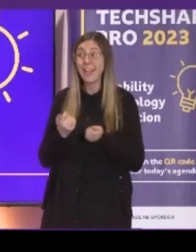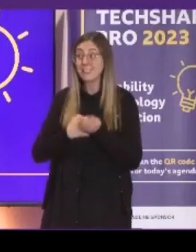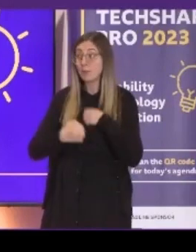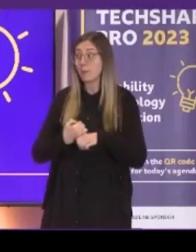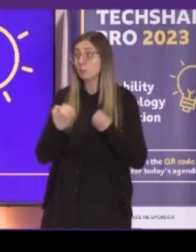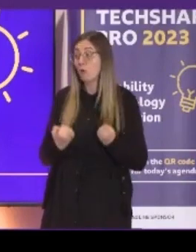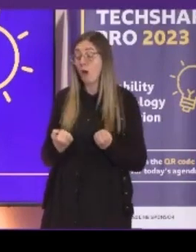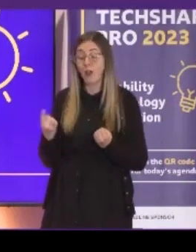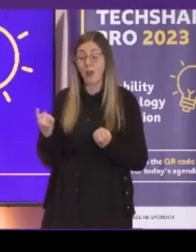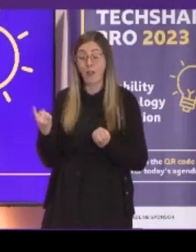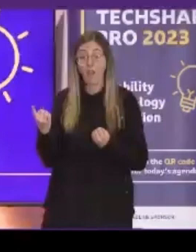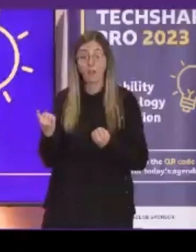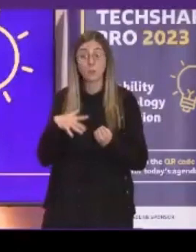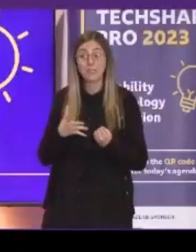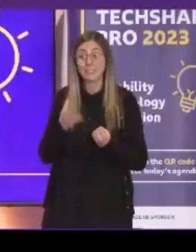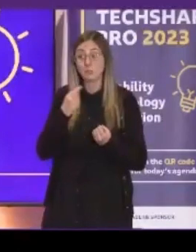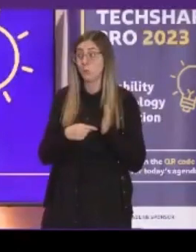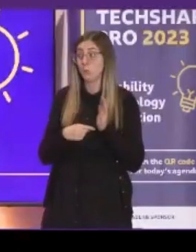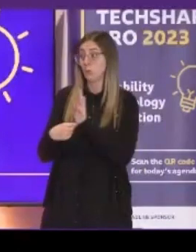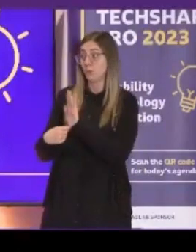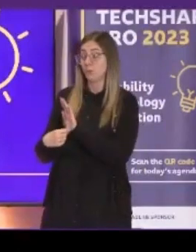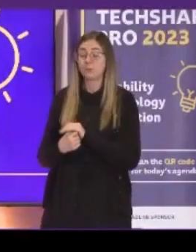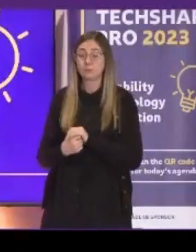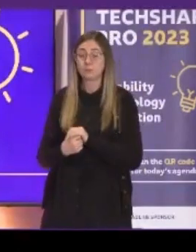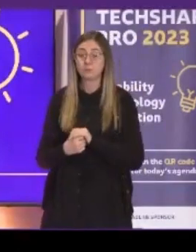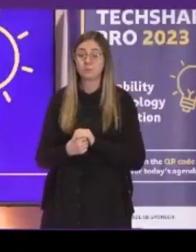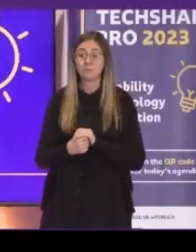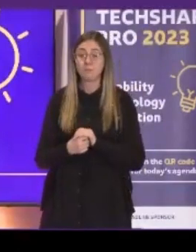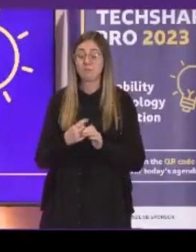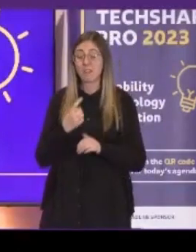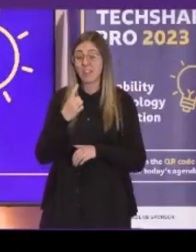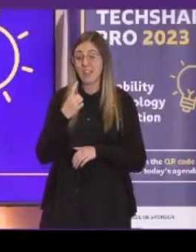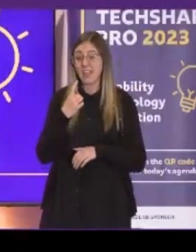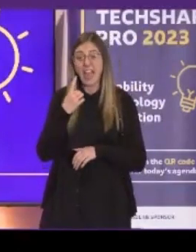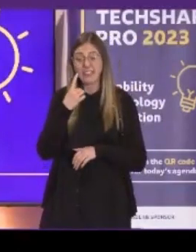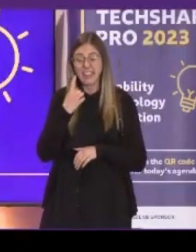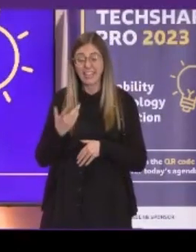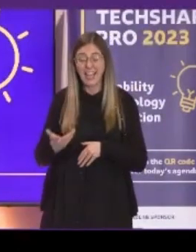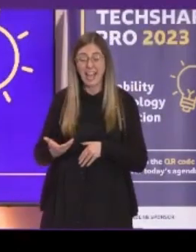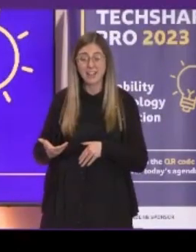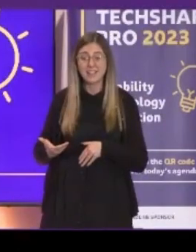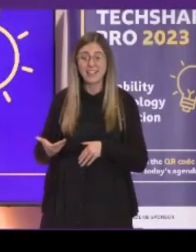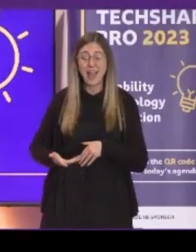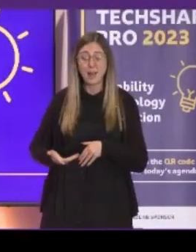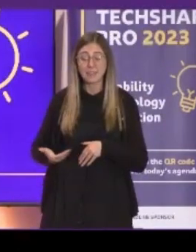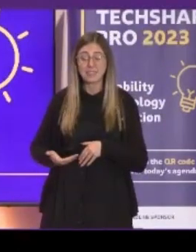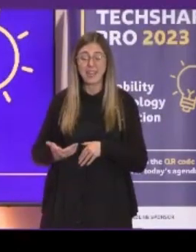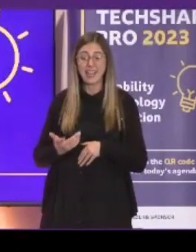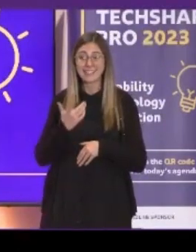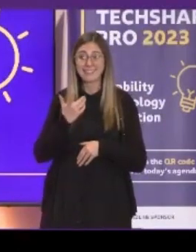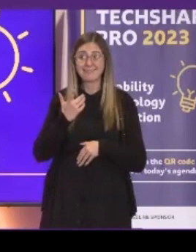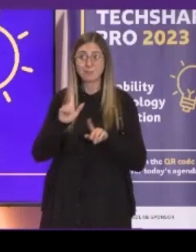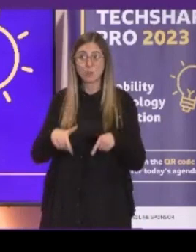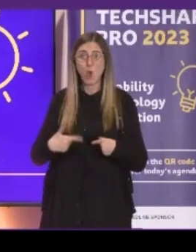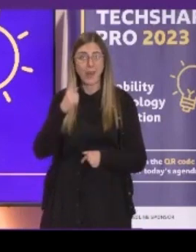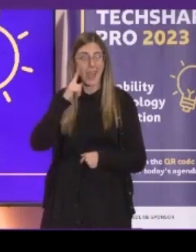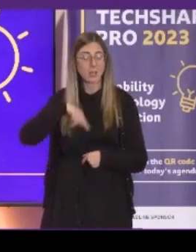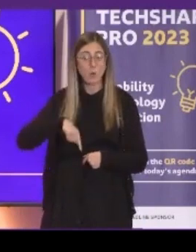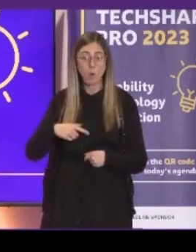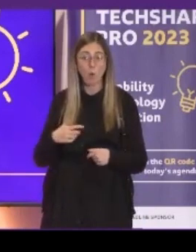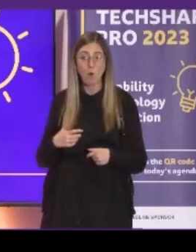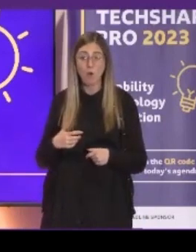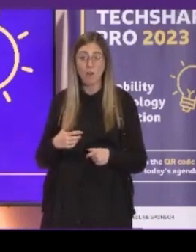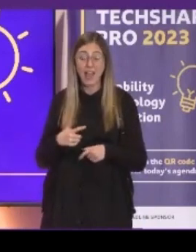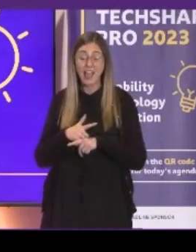stronger. I don't think businesses can take the line of not doing anything about it. They just